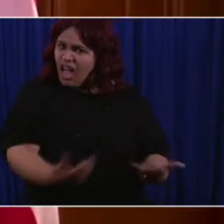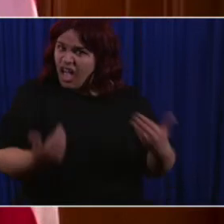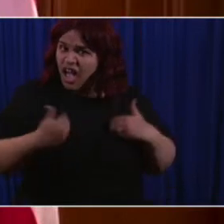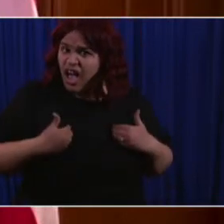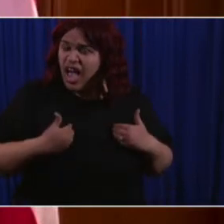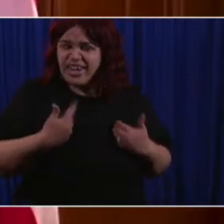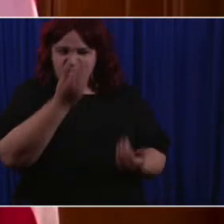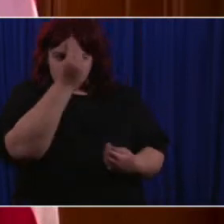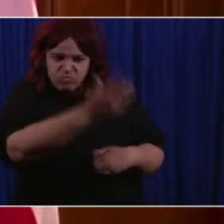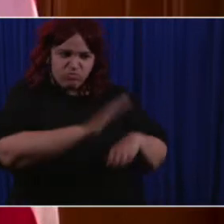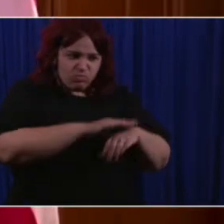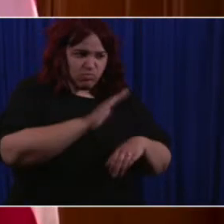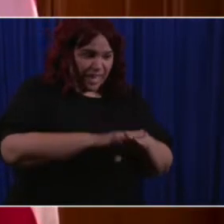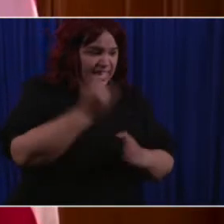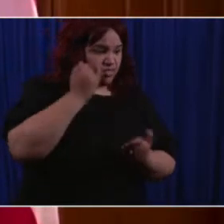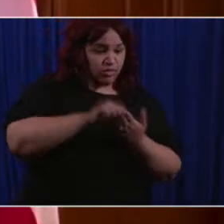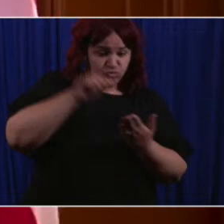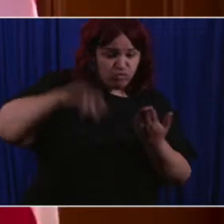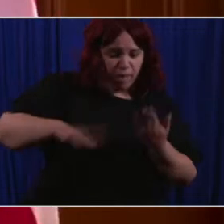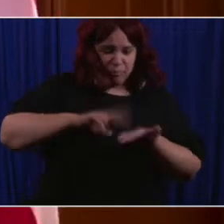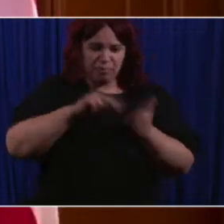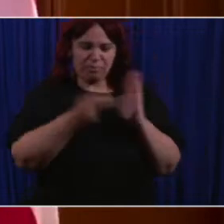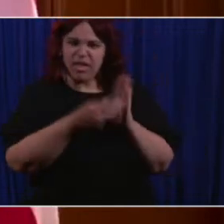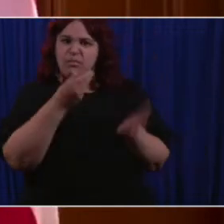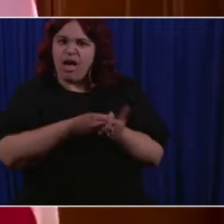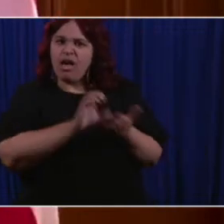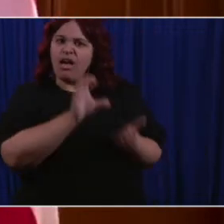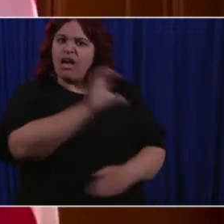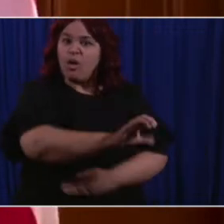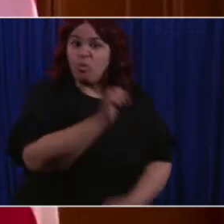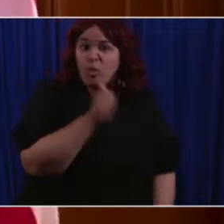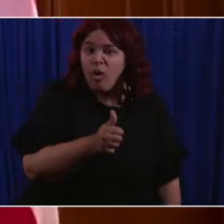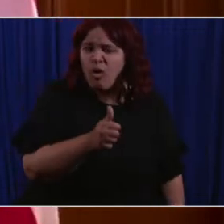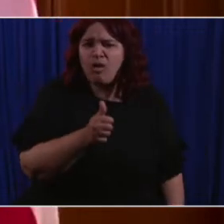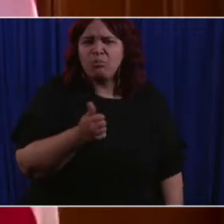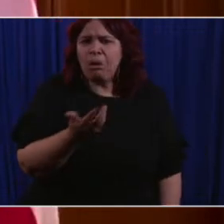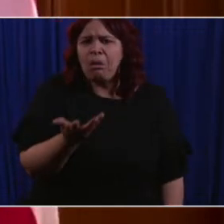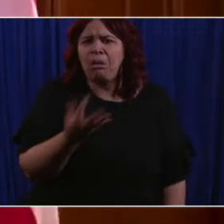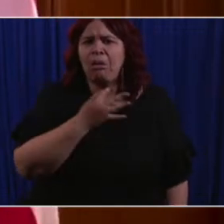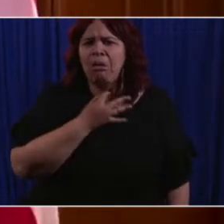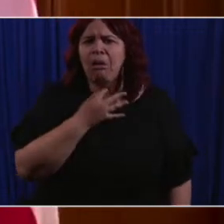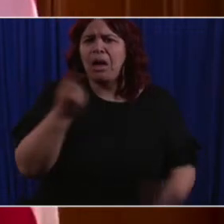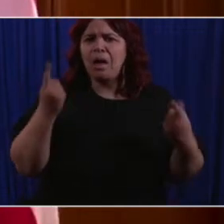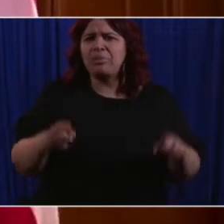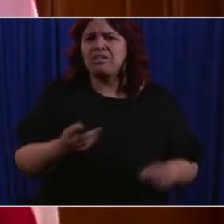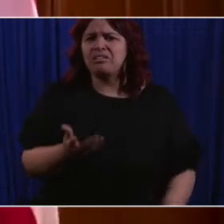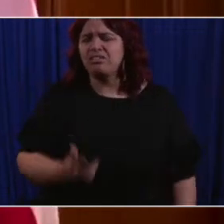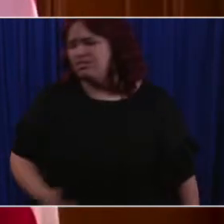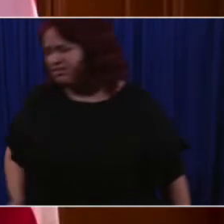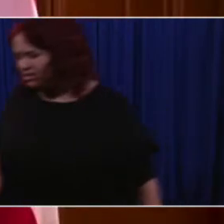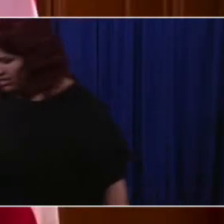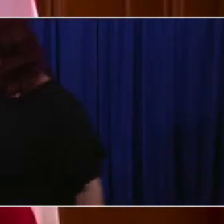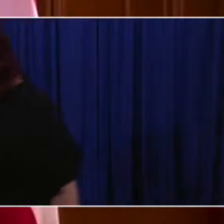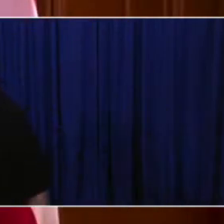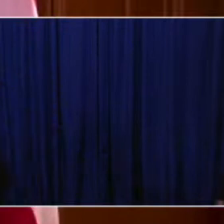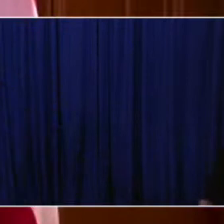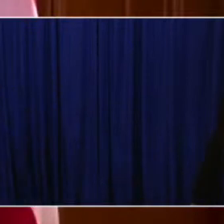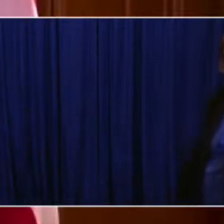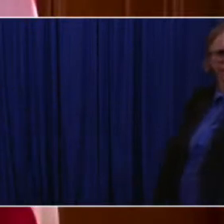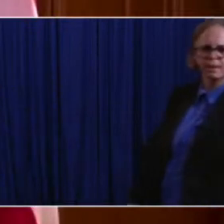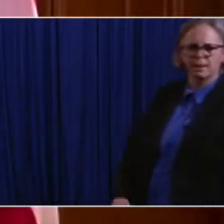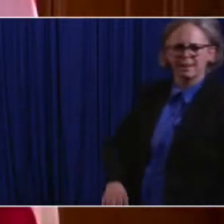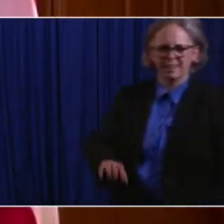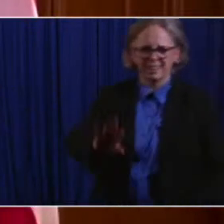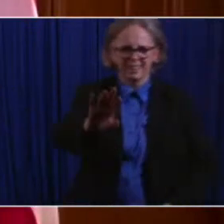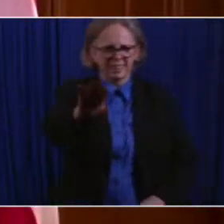out of that distribution? Well, it would appear they're left out. Now, we don't know for sure until we see, I guess, guidance. But if you